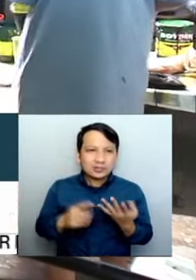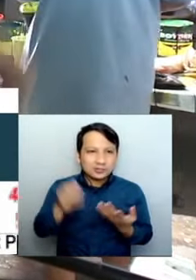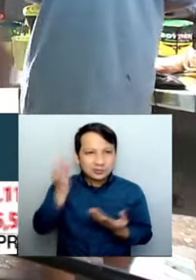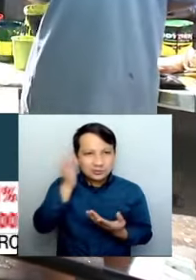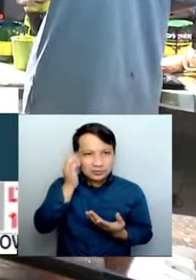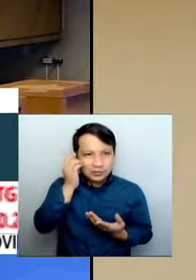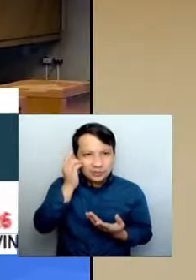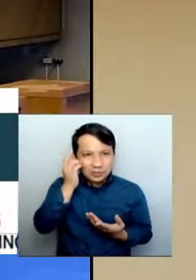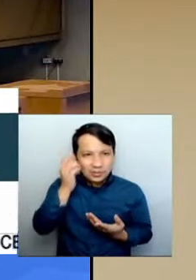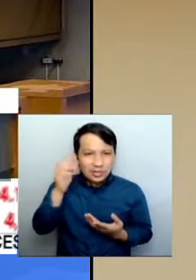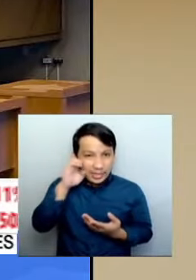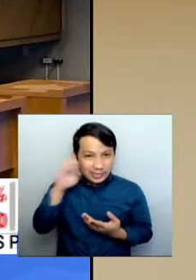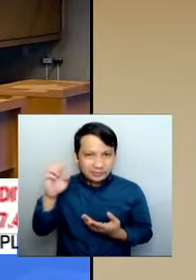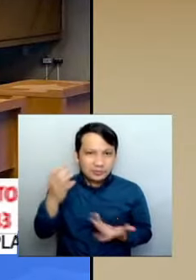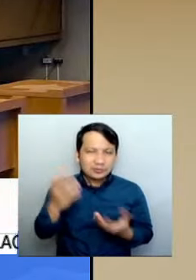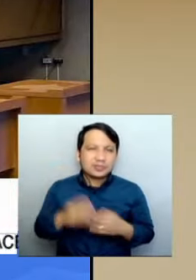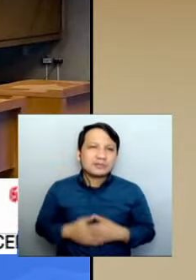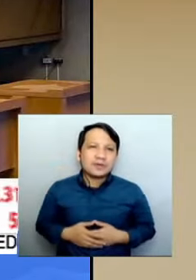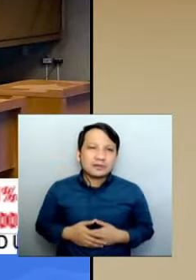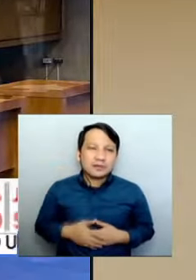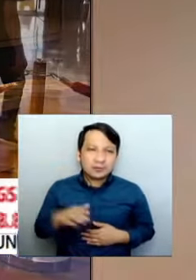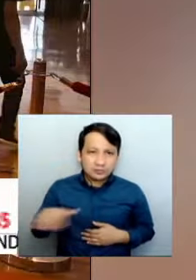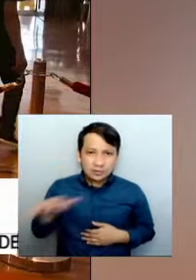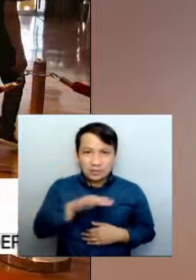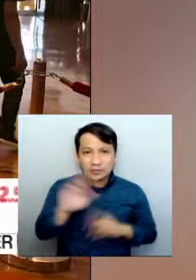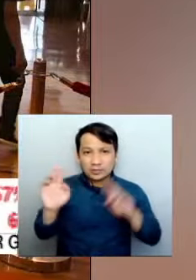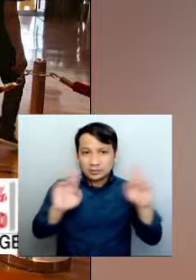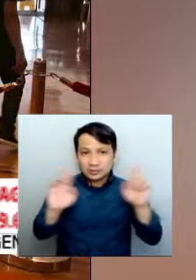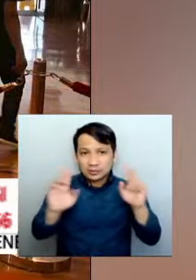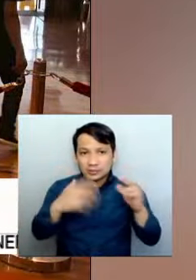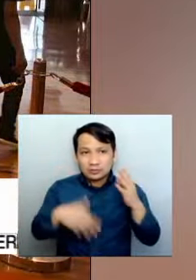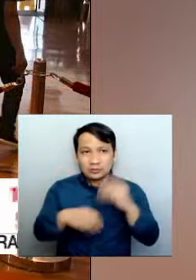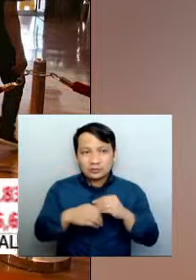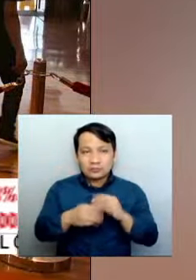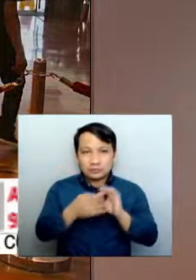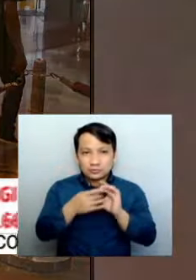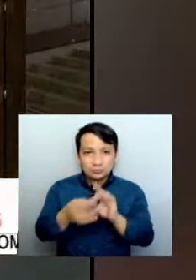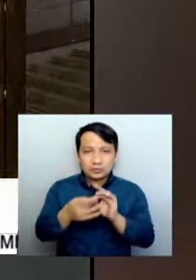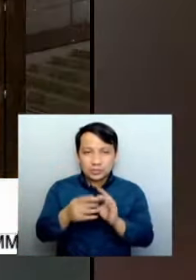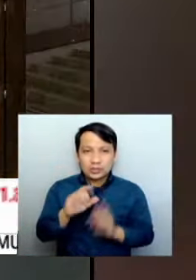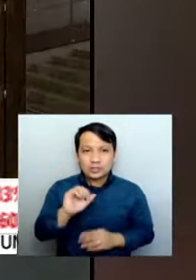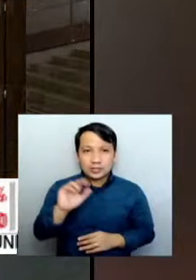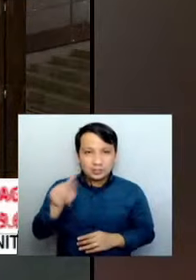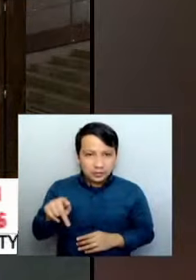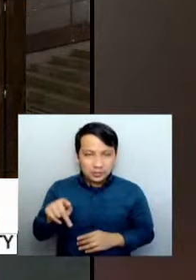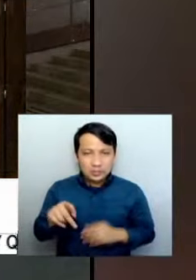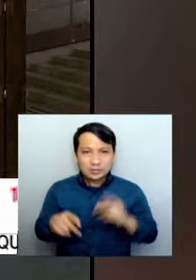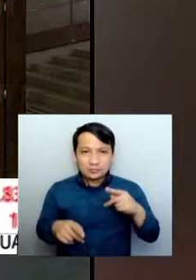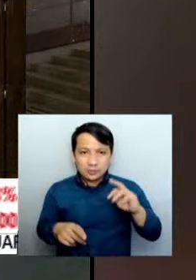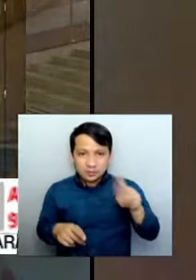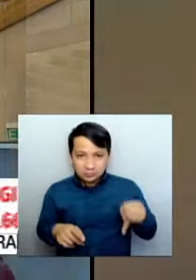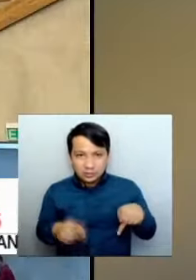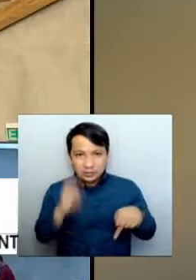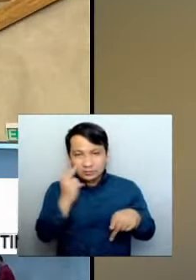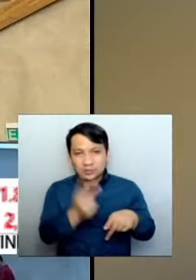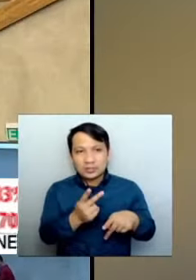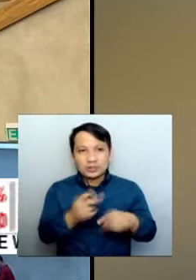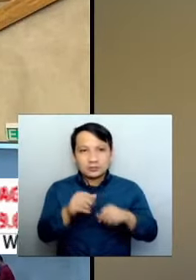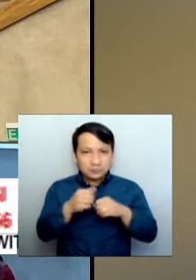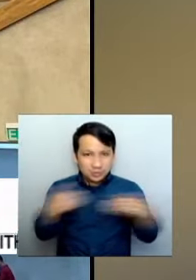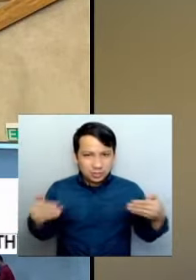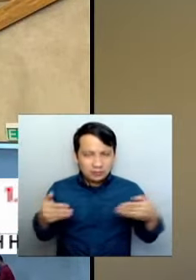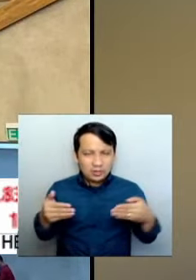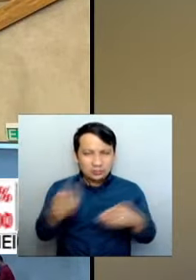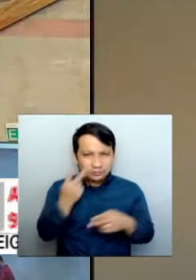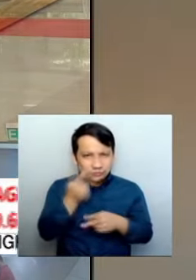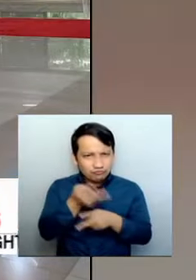si Esperon. The House is also ready for them. It is coordinating with the AFP and PNP, though they see no major security threat.